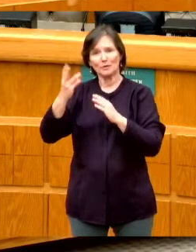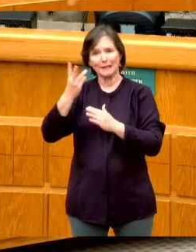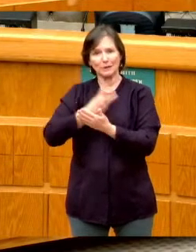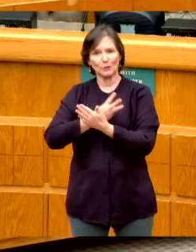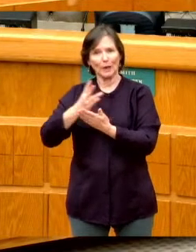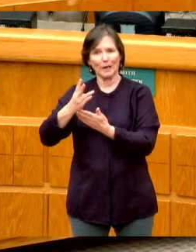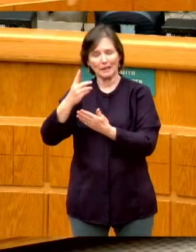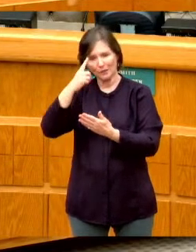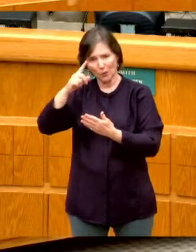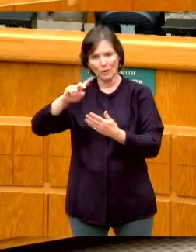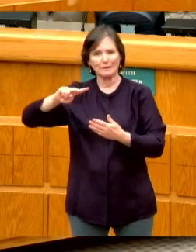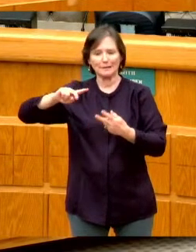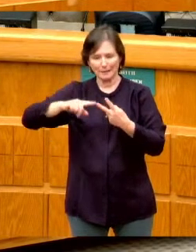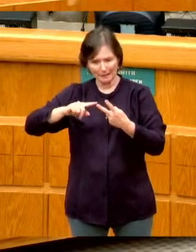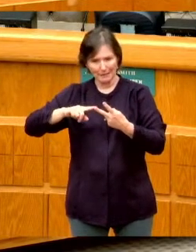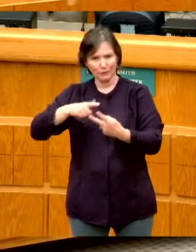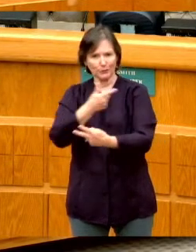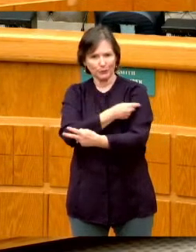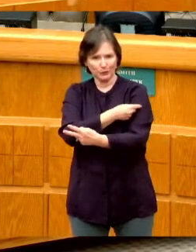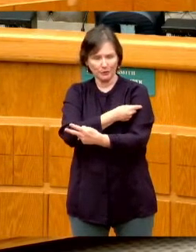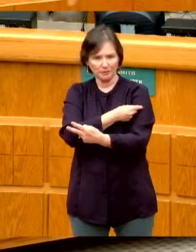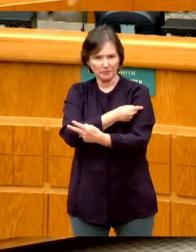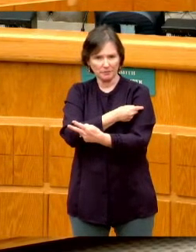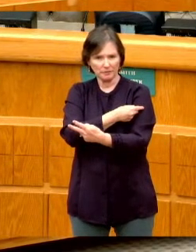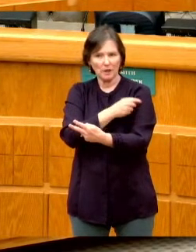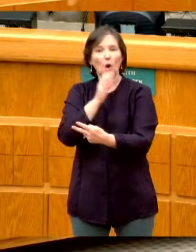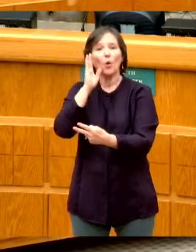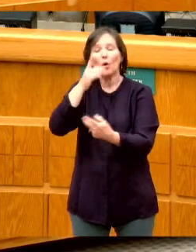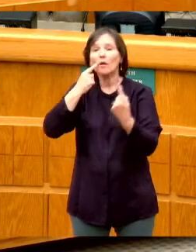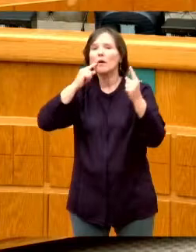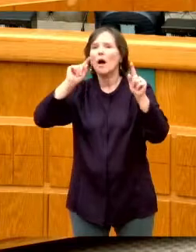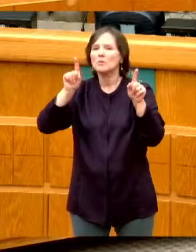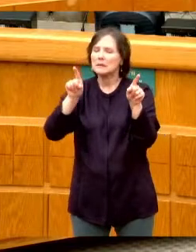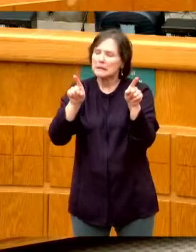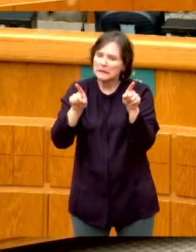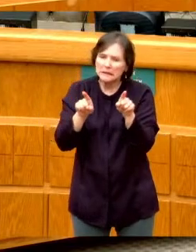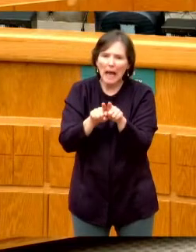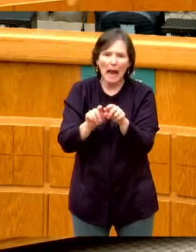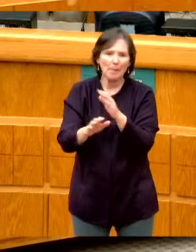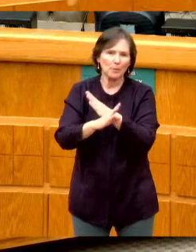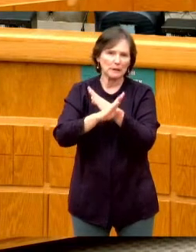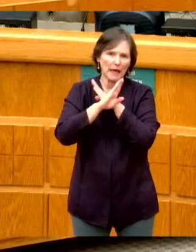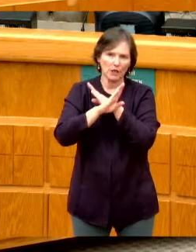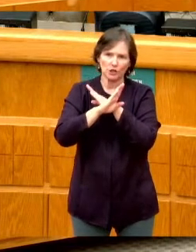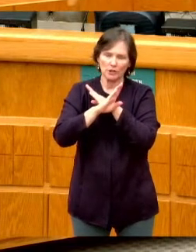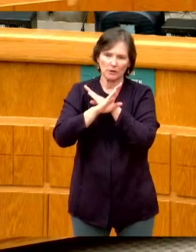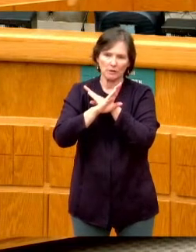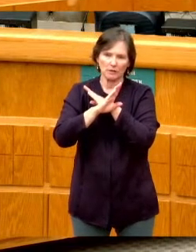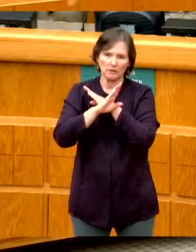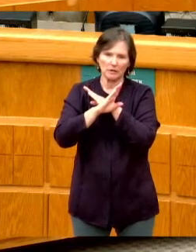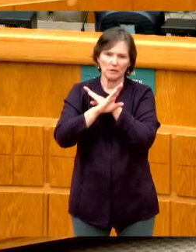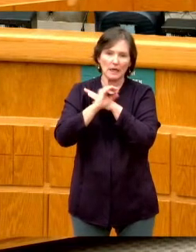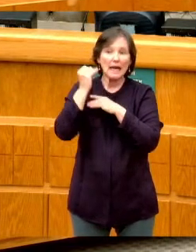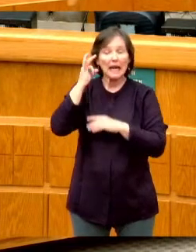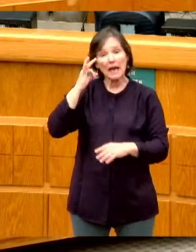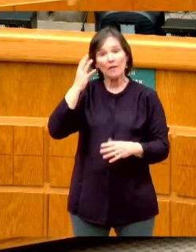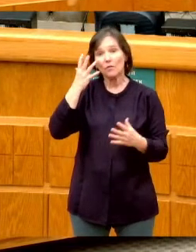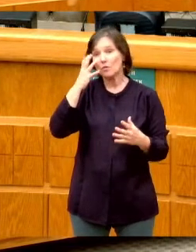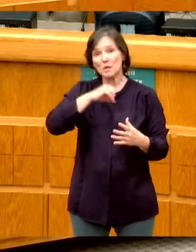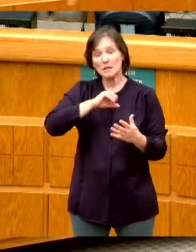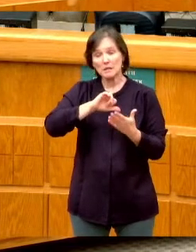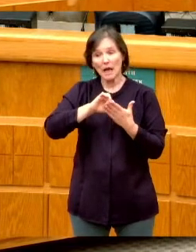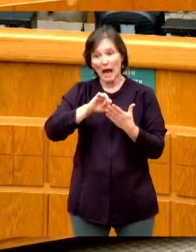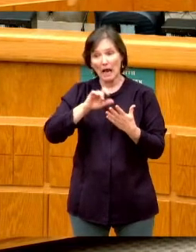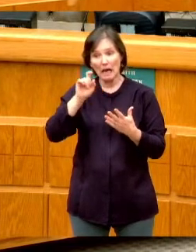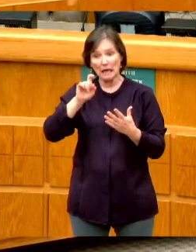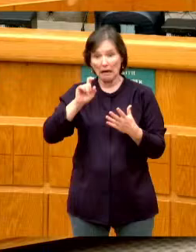show the same protection level. If you miss that window, you can still receive your second dose, and you do not need